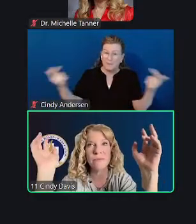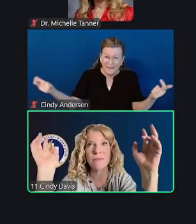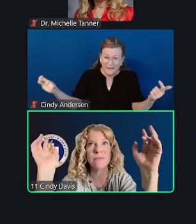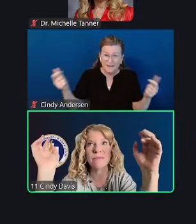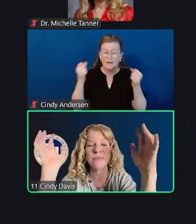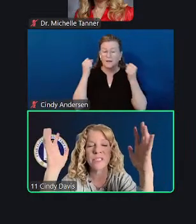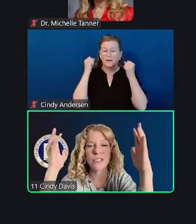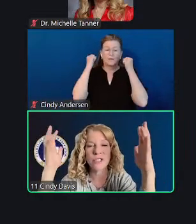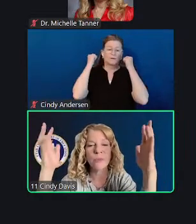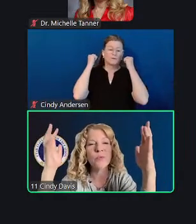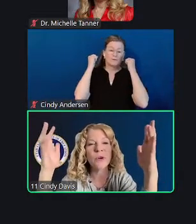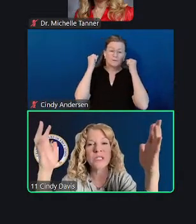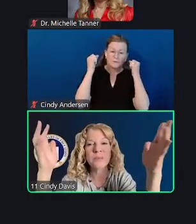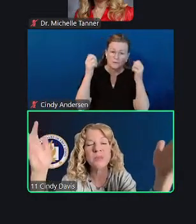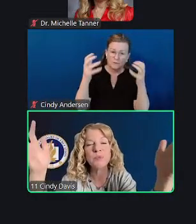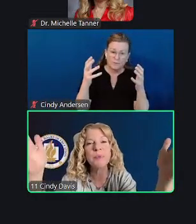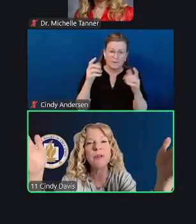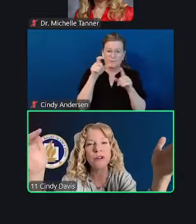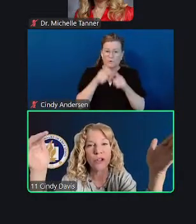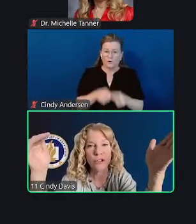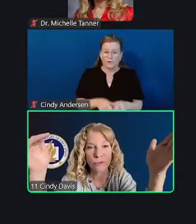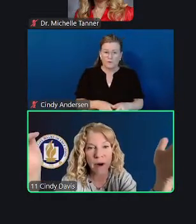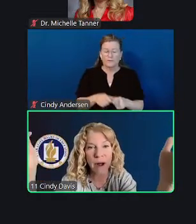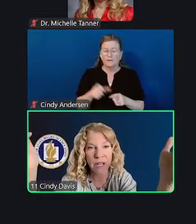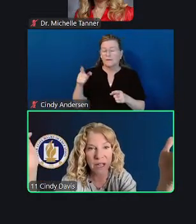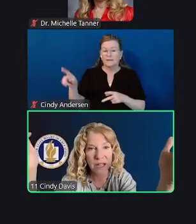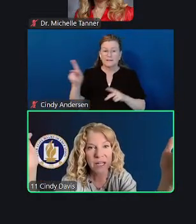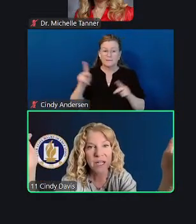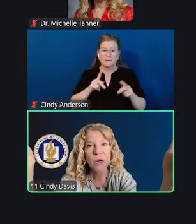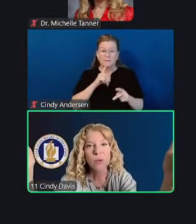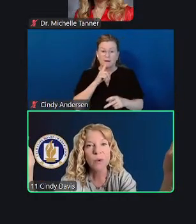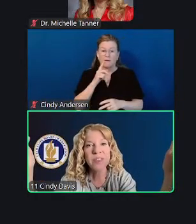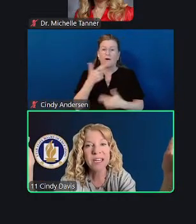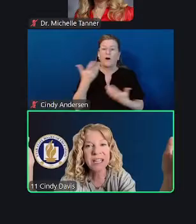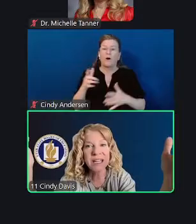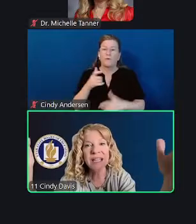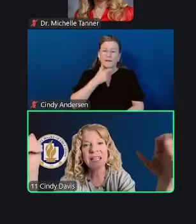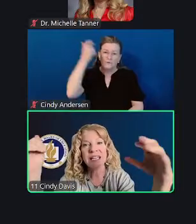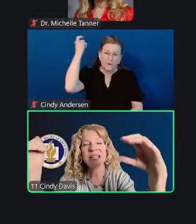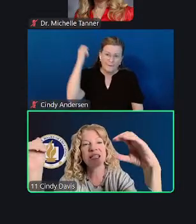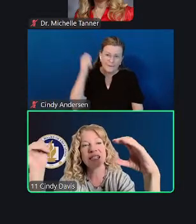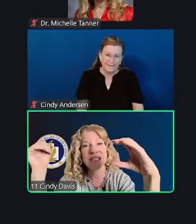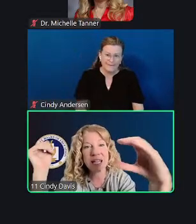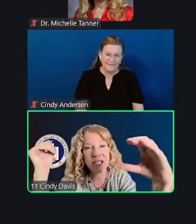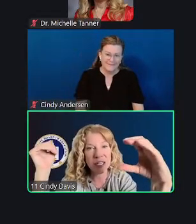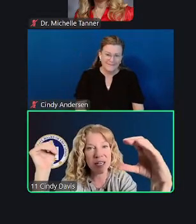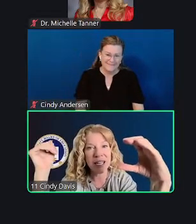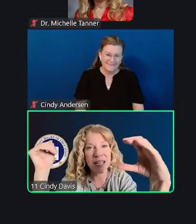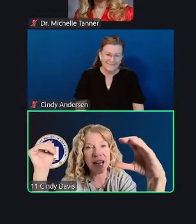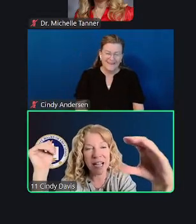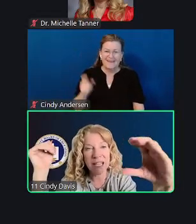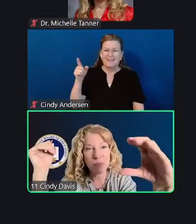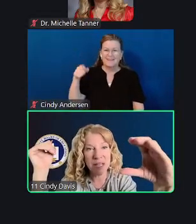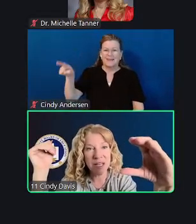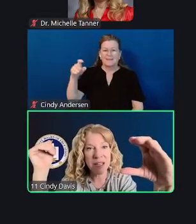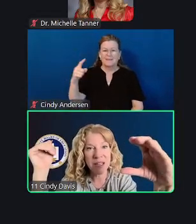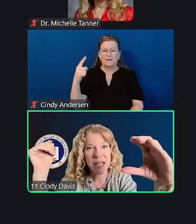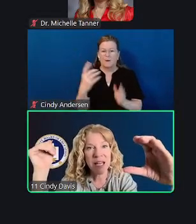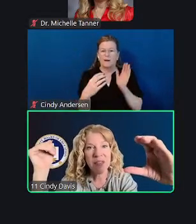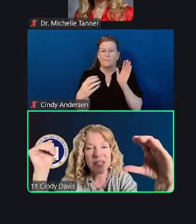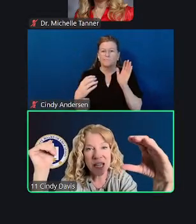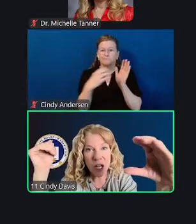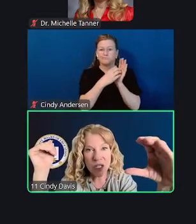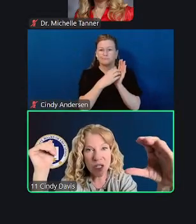many, just so many words. I mean, these people are drowning. What they need is a section in an